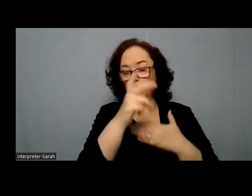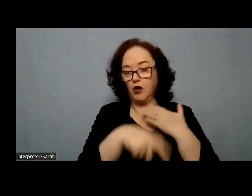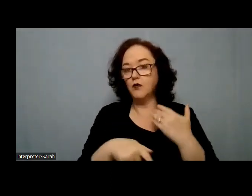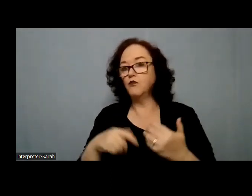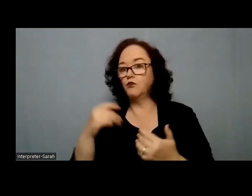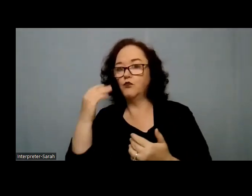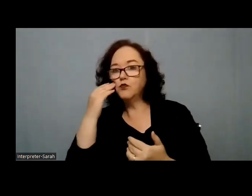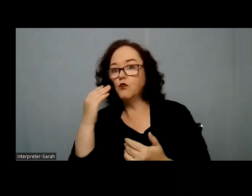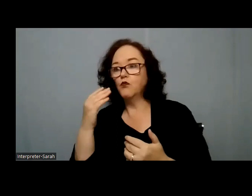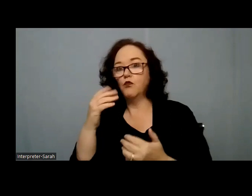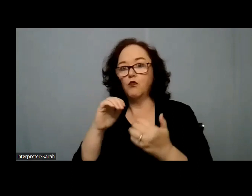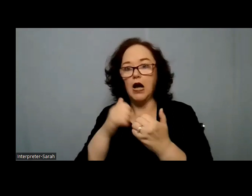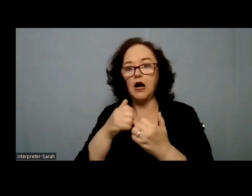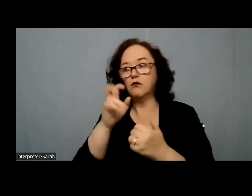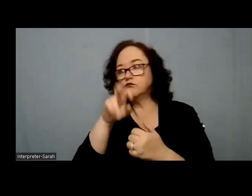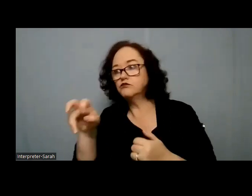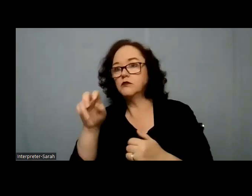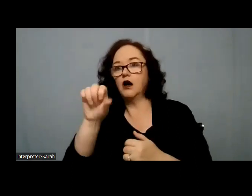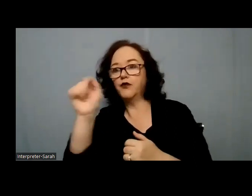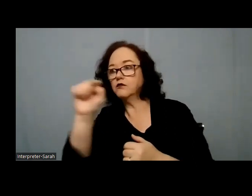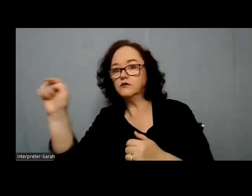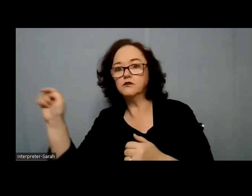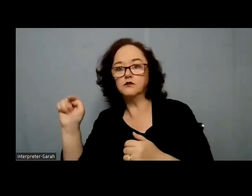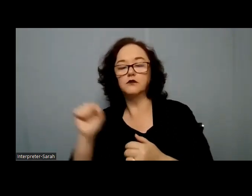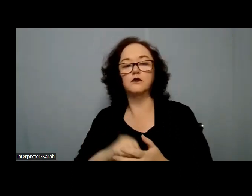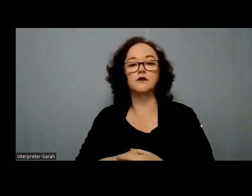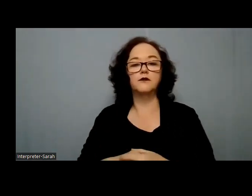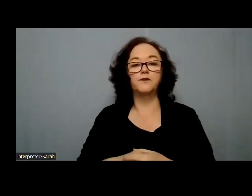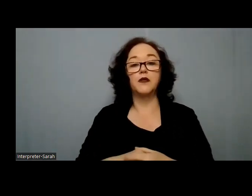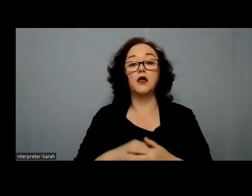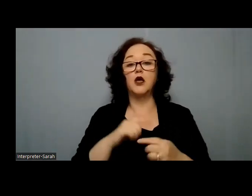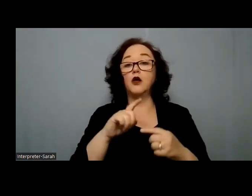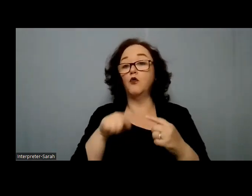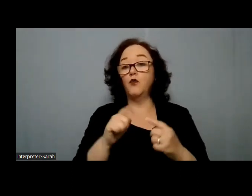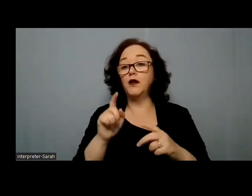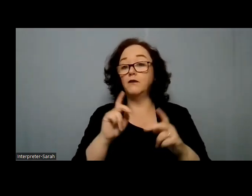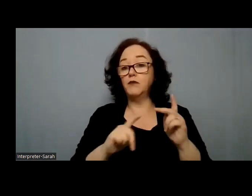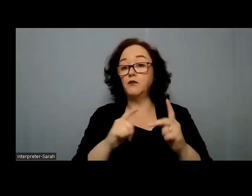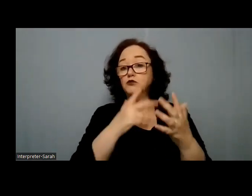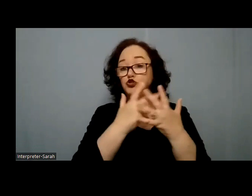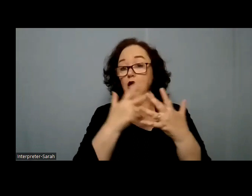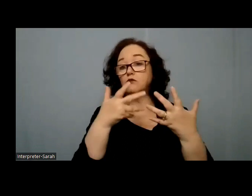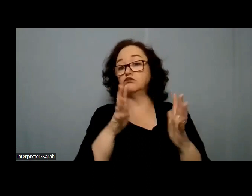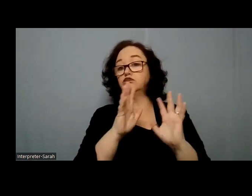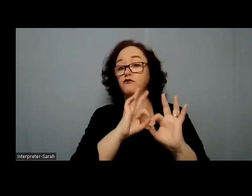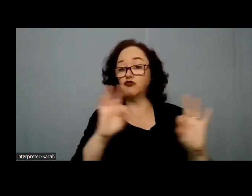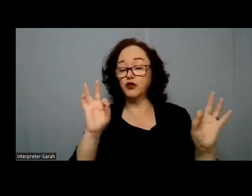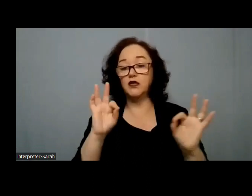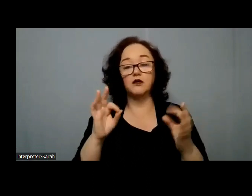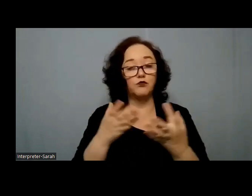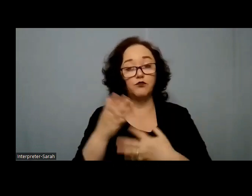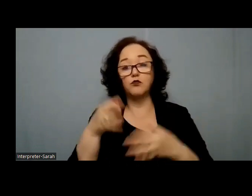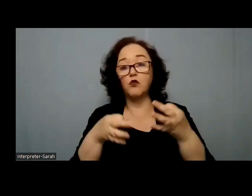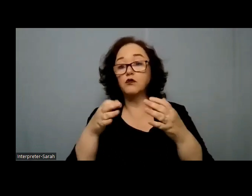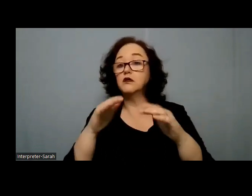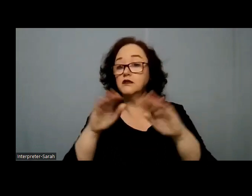forensic aftercare programs. As persons leave the jails, go through the court systems, we are engaged at